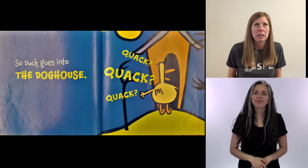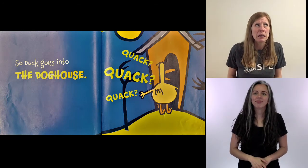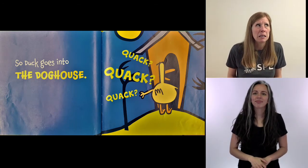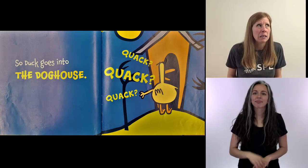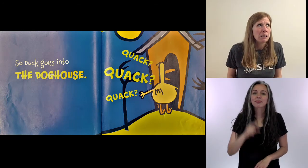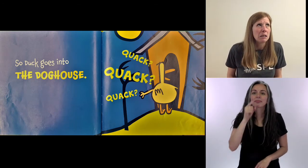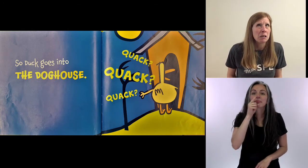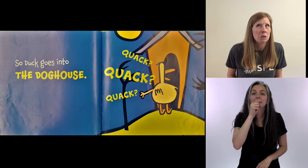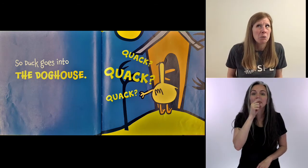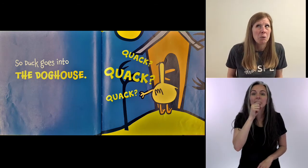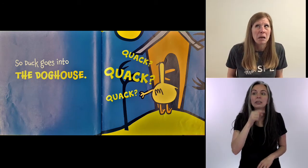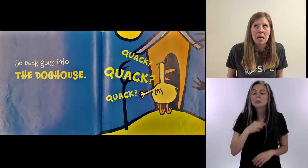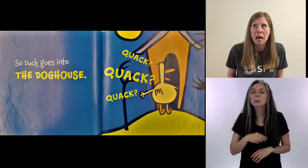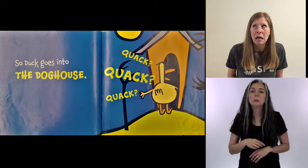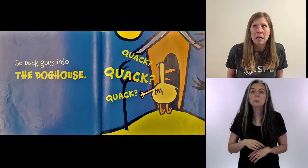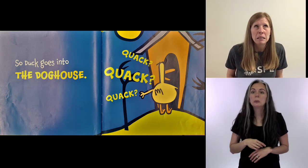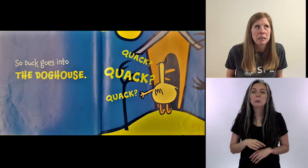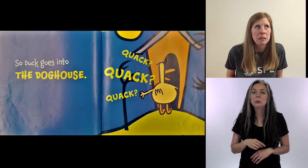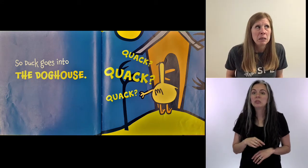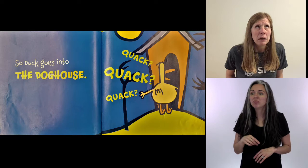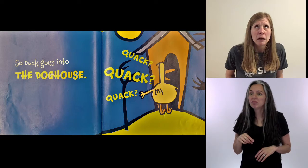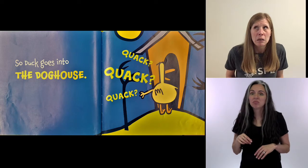Quack, quack,